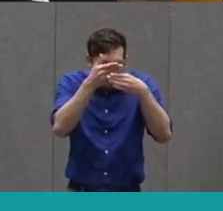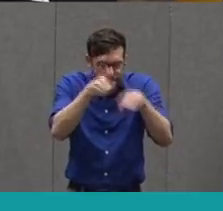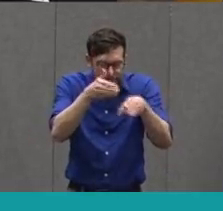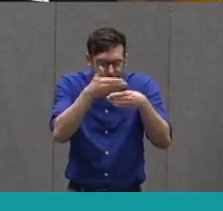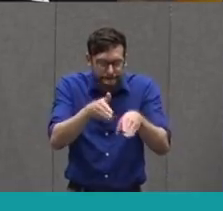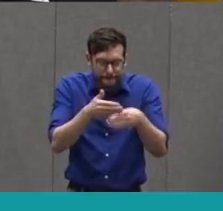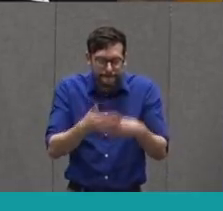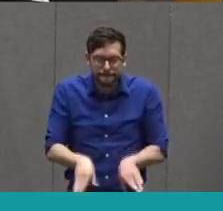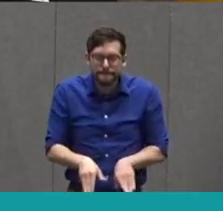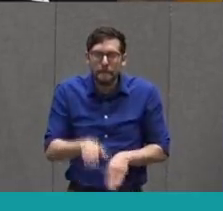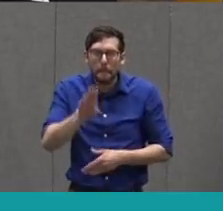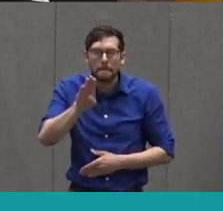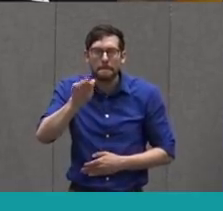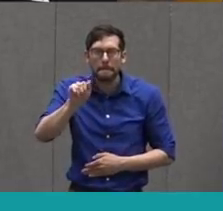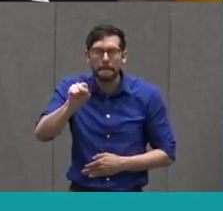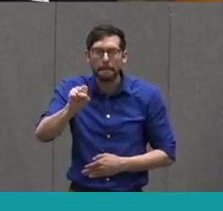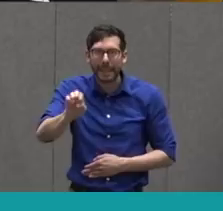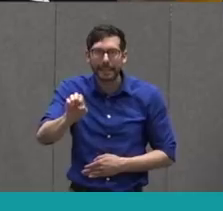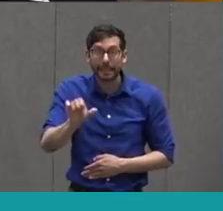notation?